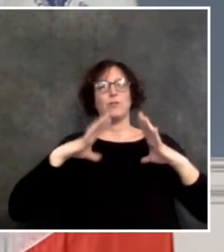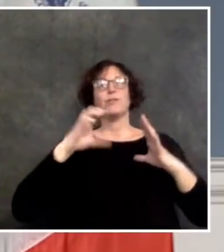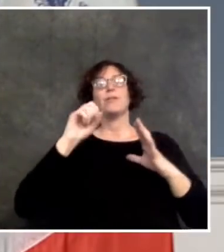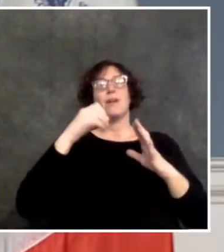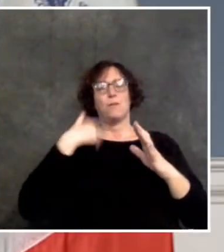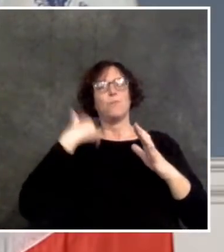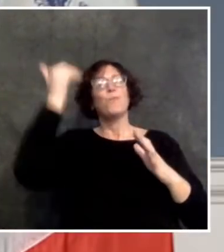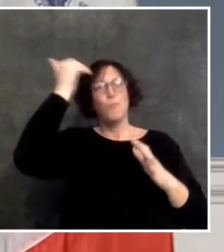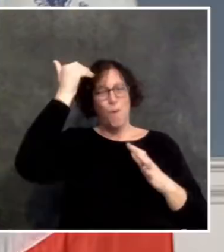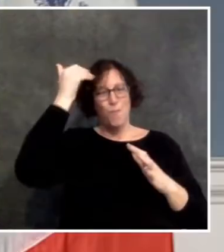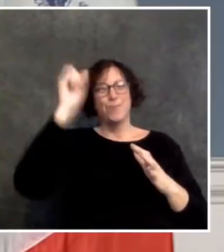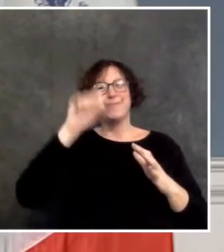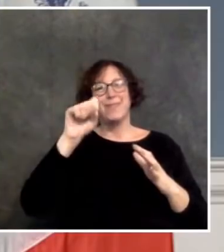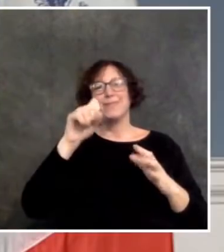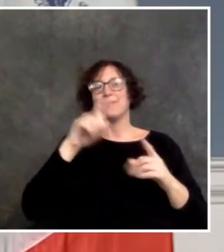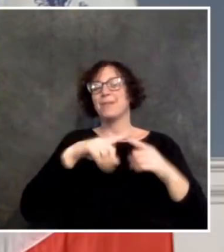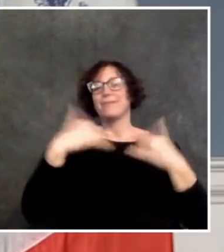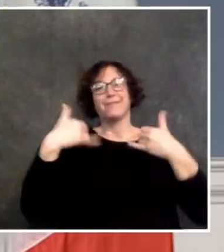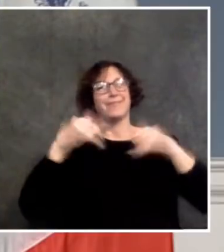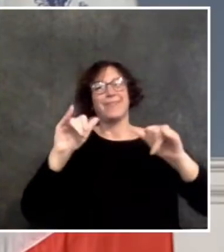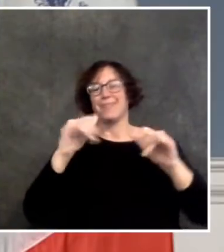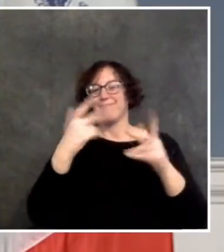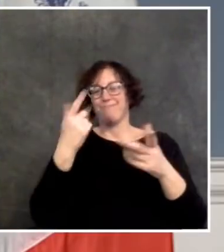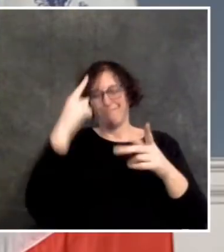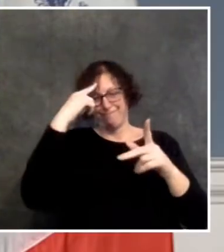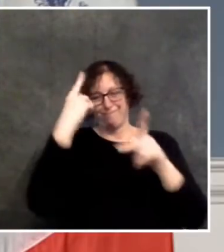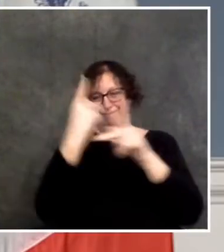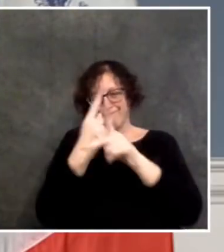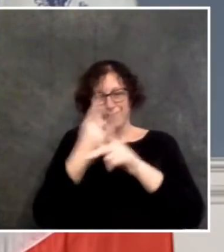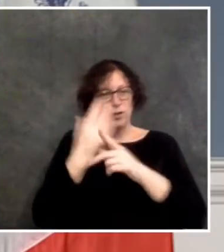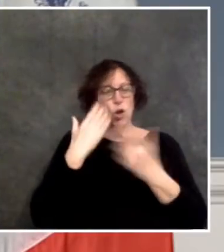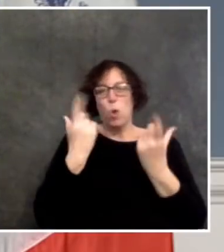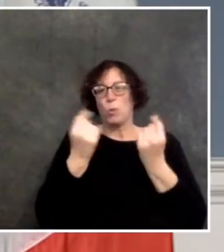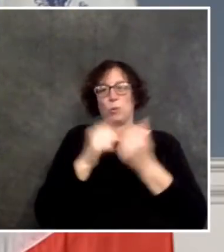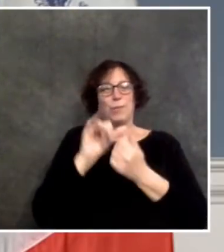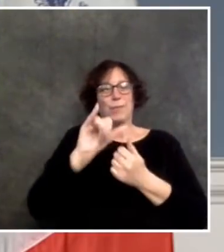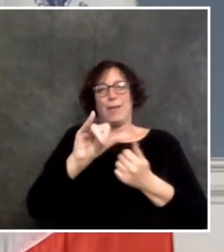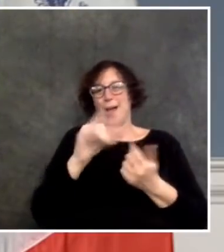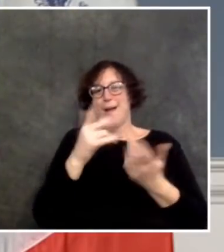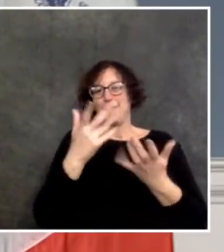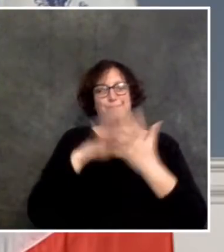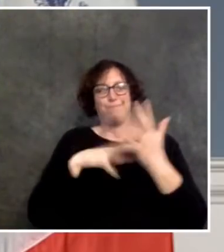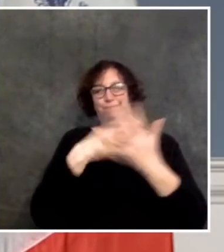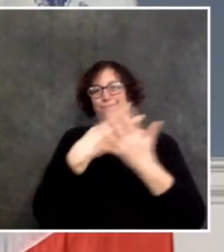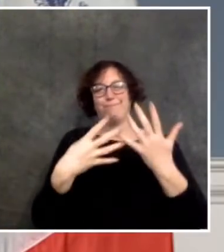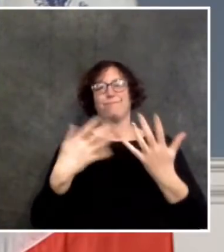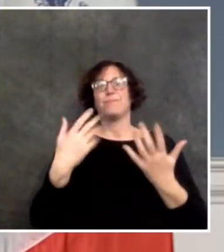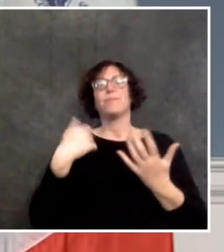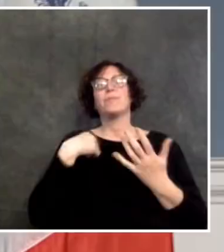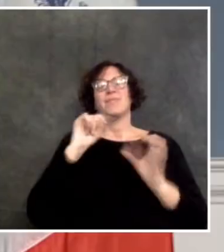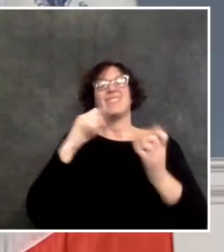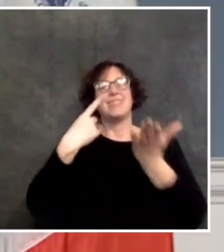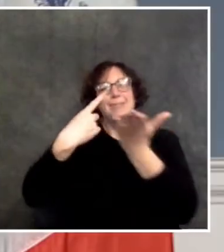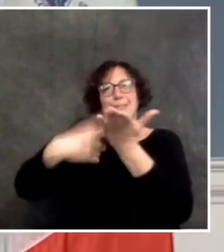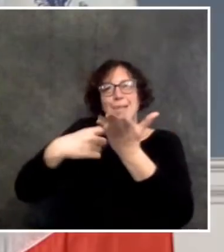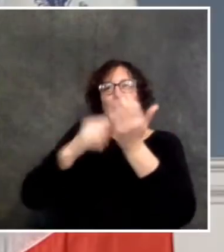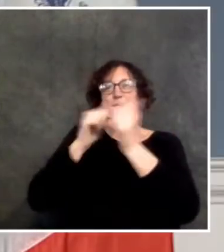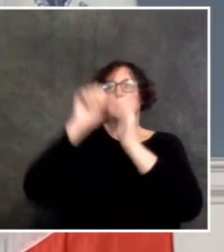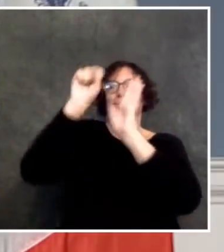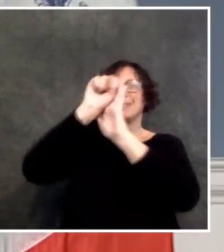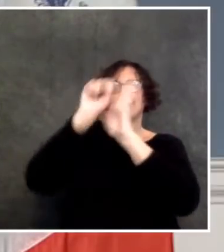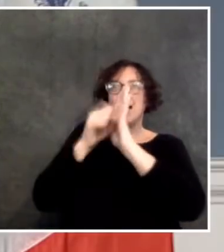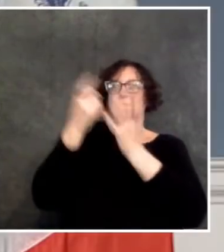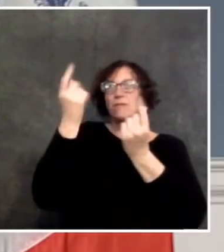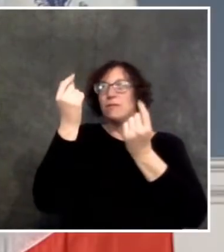that week, and we're working with the state on how to do that right this minute. And then the second that that's all confirmed, it will be